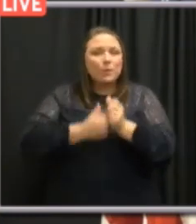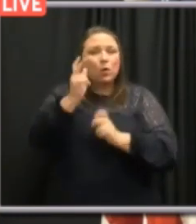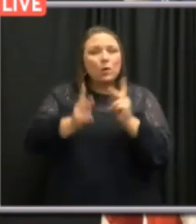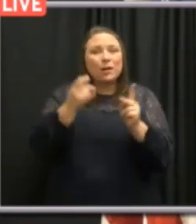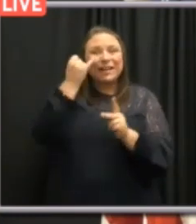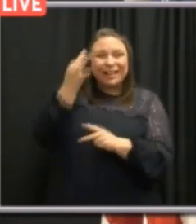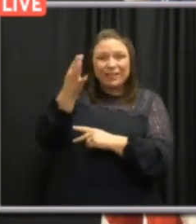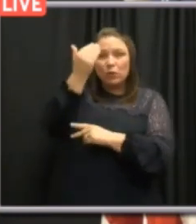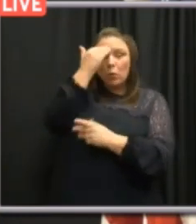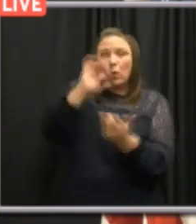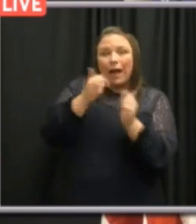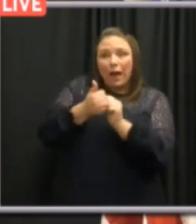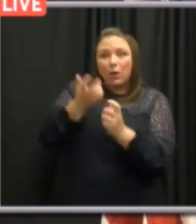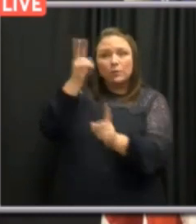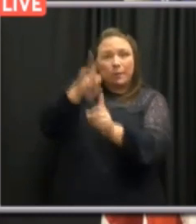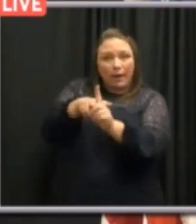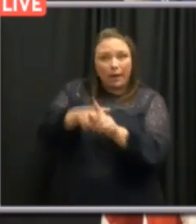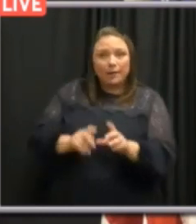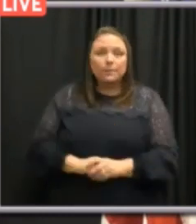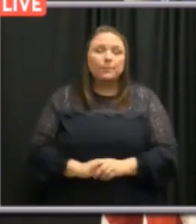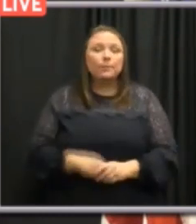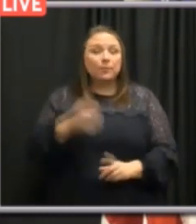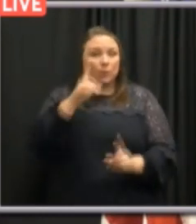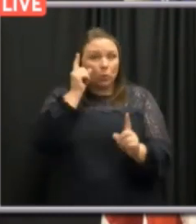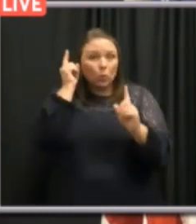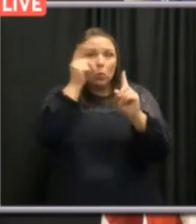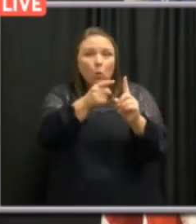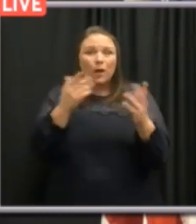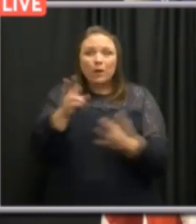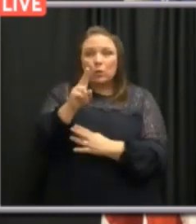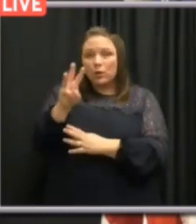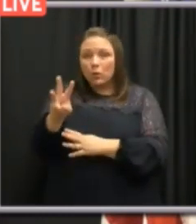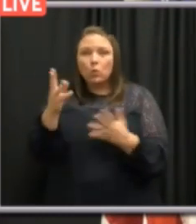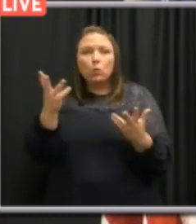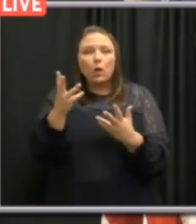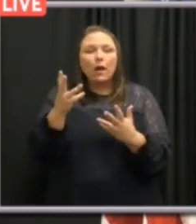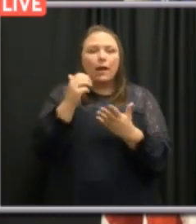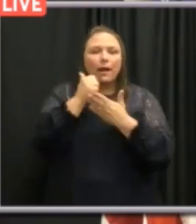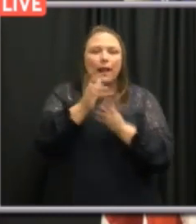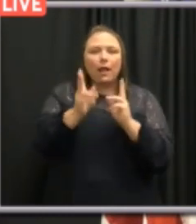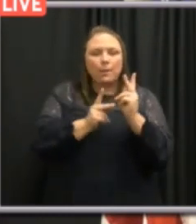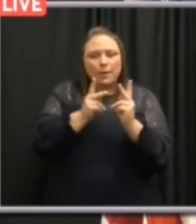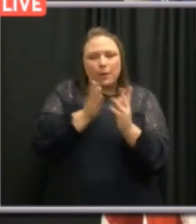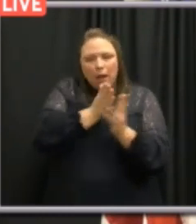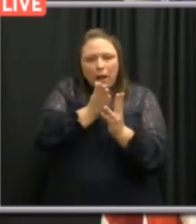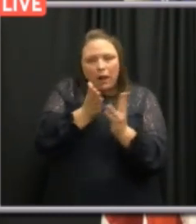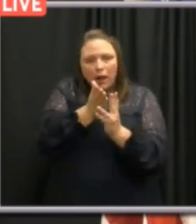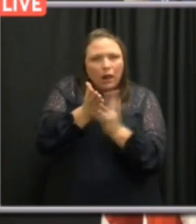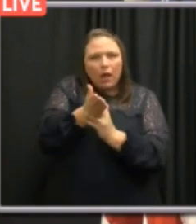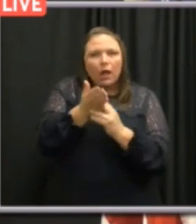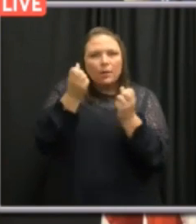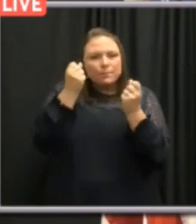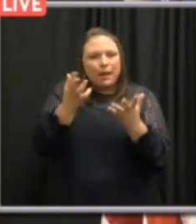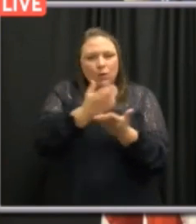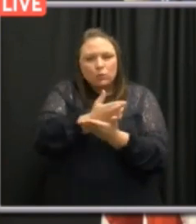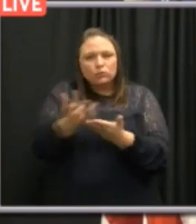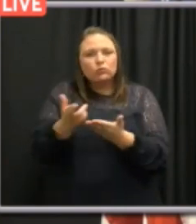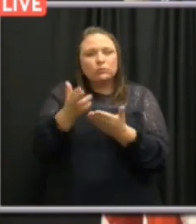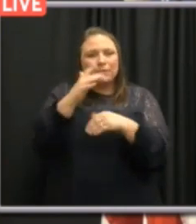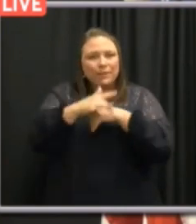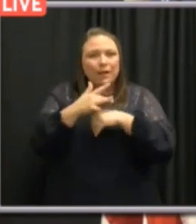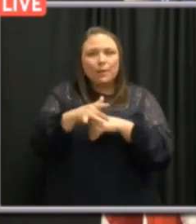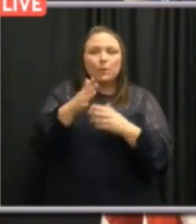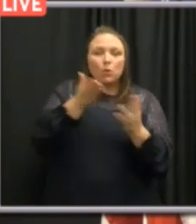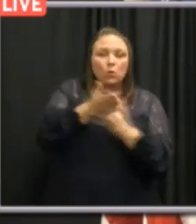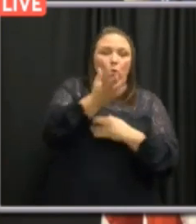help. Our goal at United Way is to help people navigate the resources that are currently available through